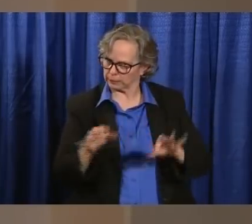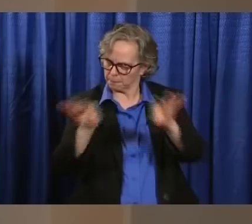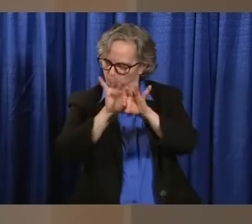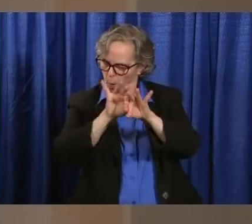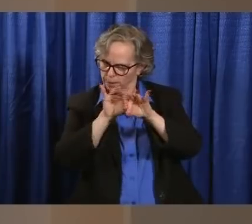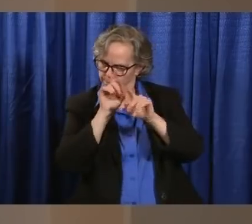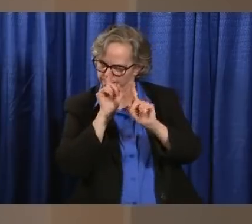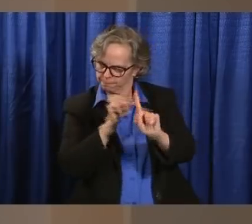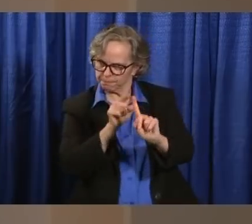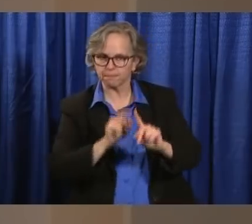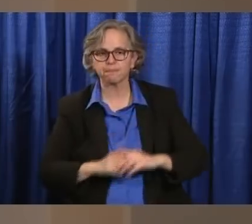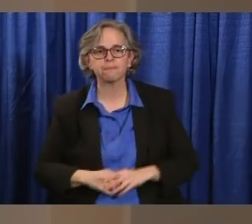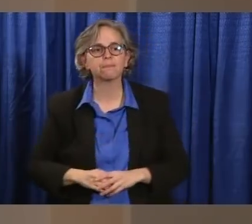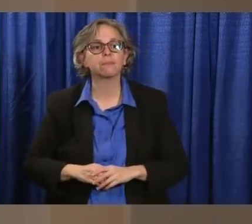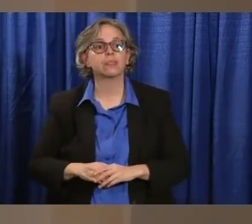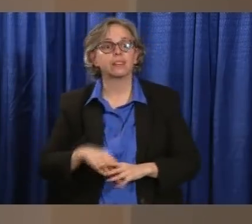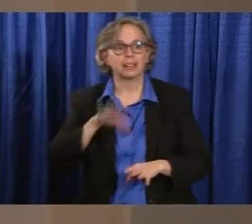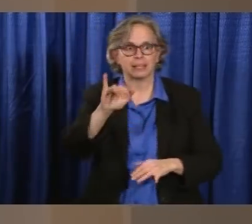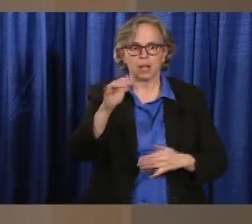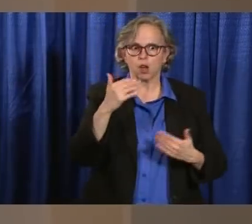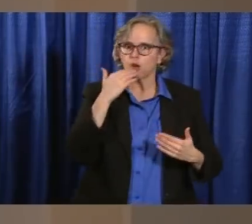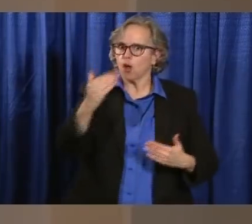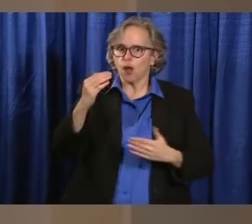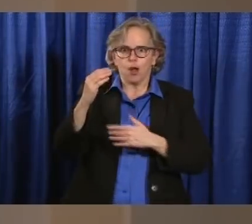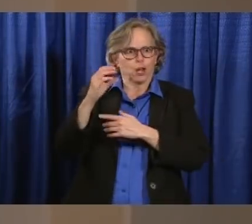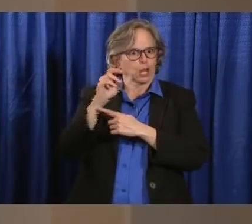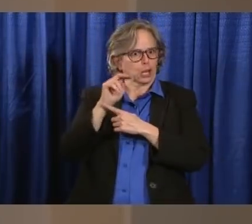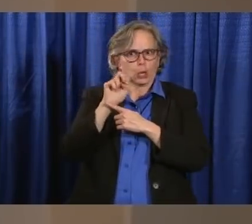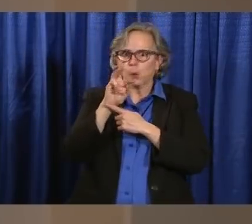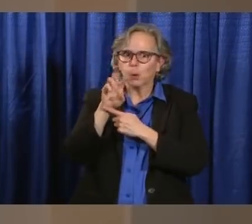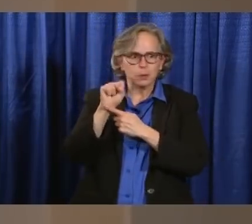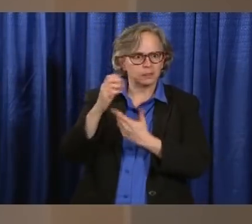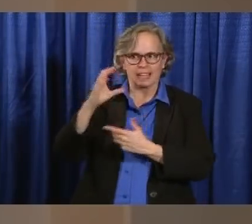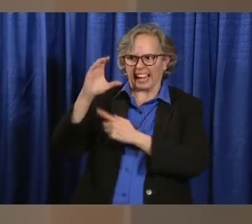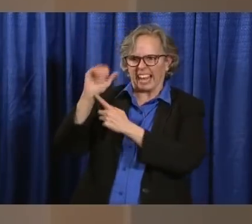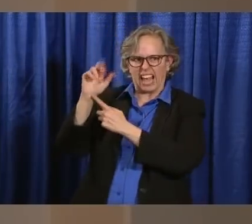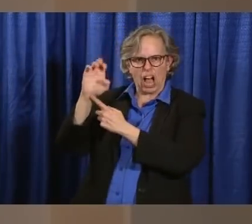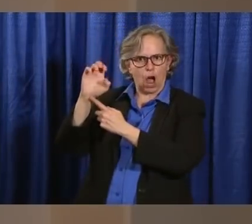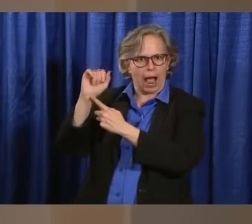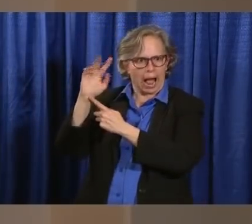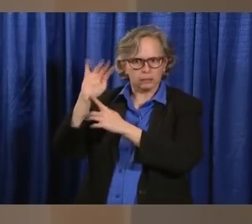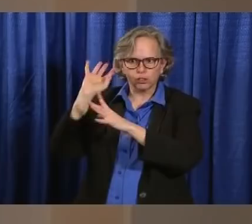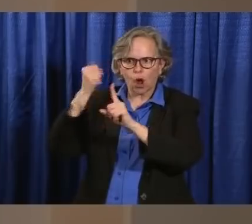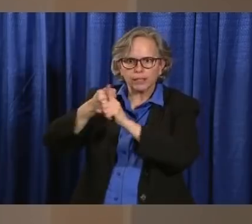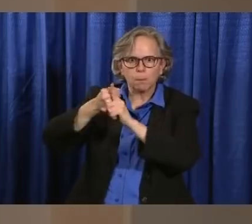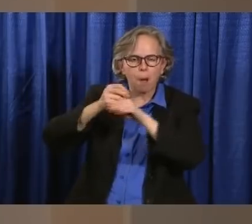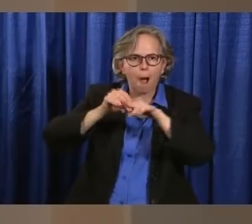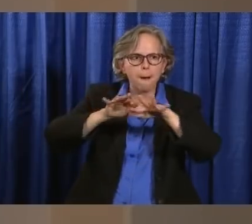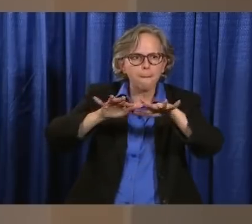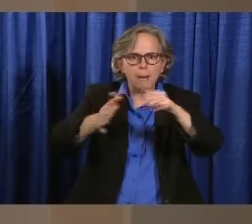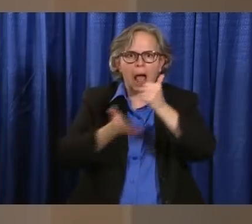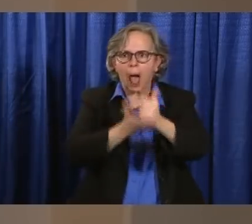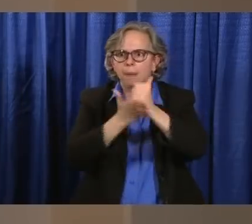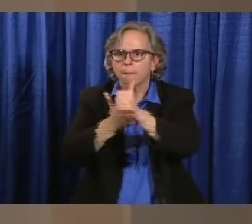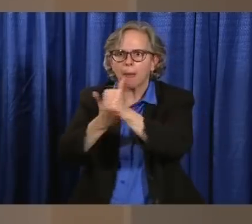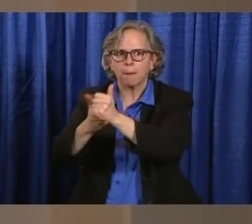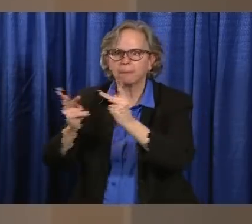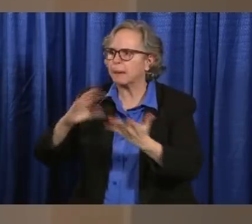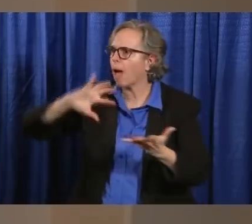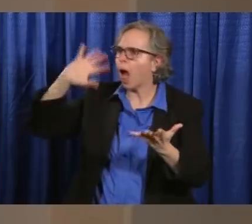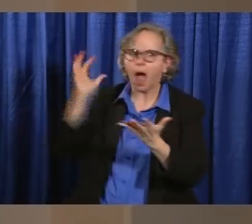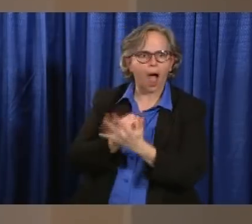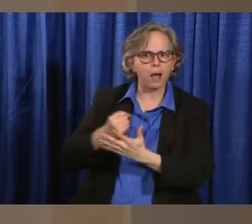relief can get into the marketplace as soon as, well, hopefully as soon as you get that filled out and it gets